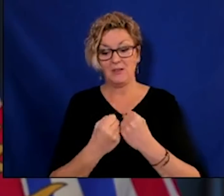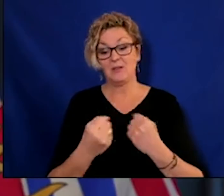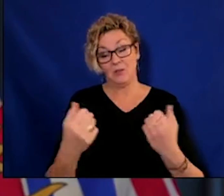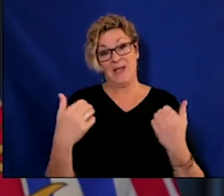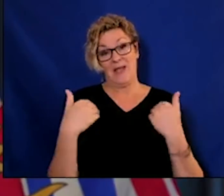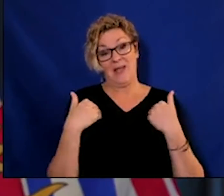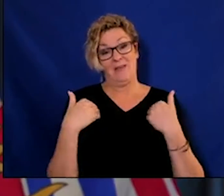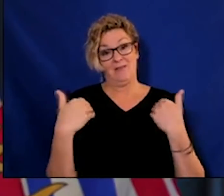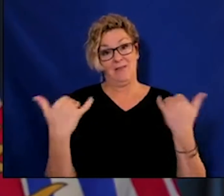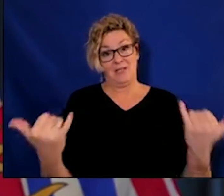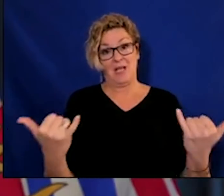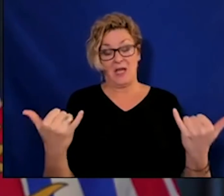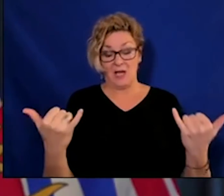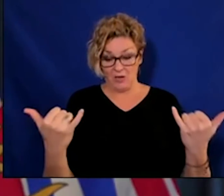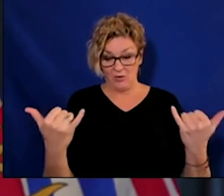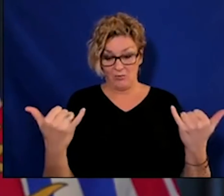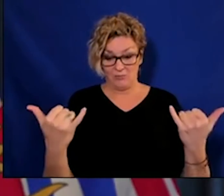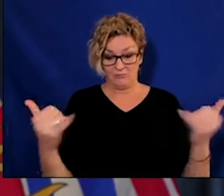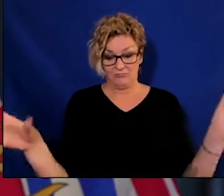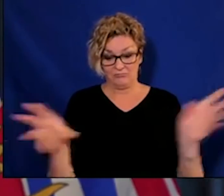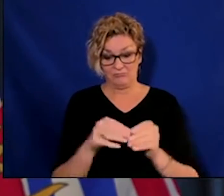our long-term care outbreaks can be.